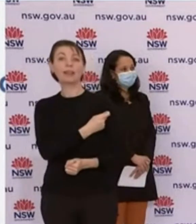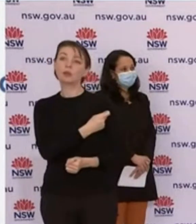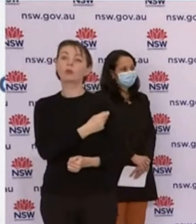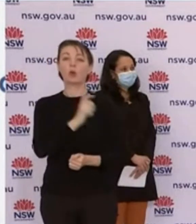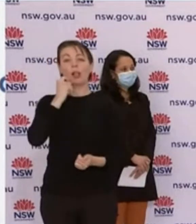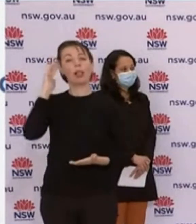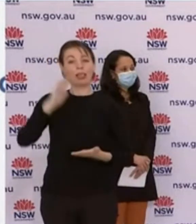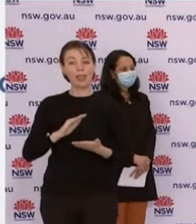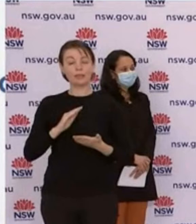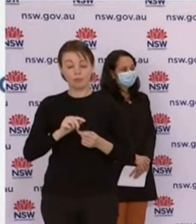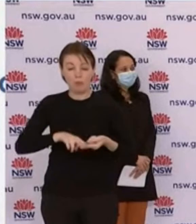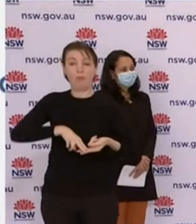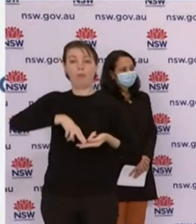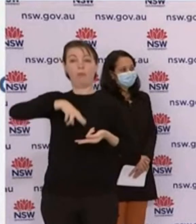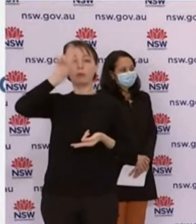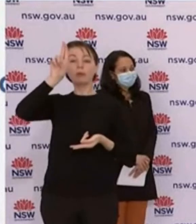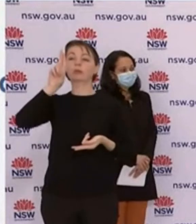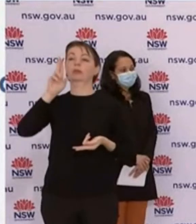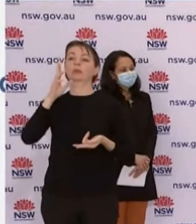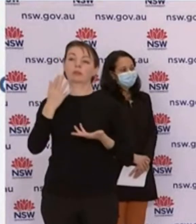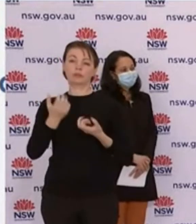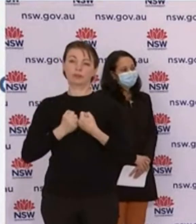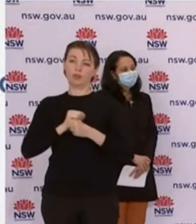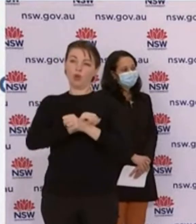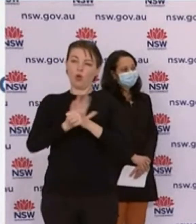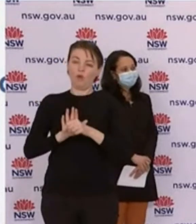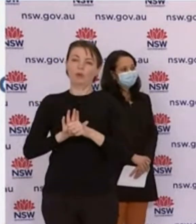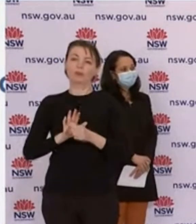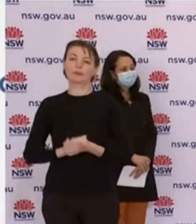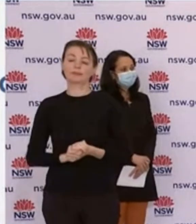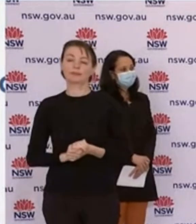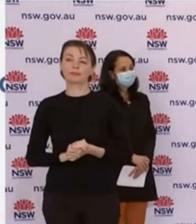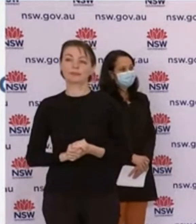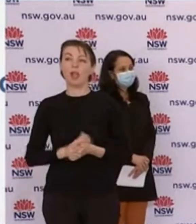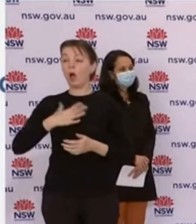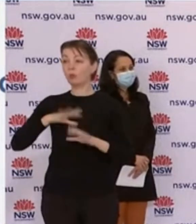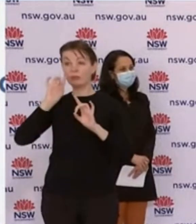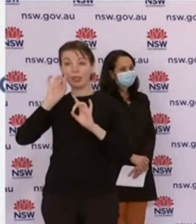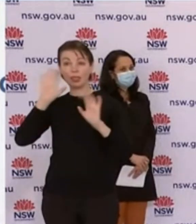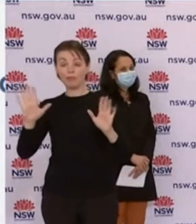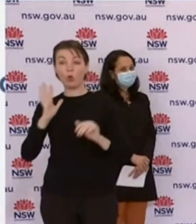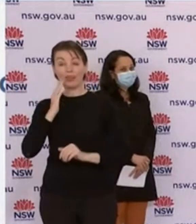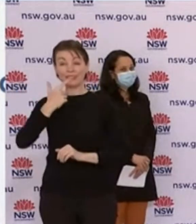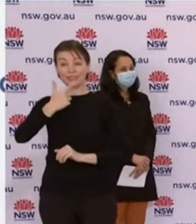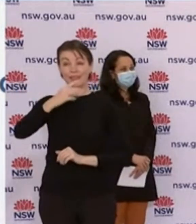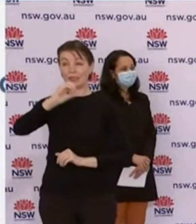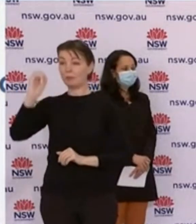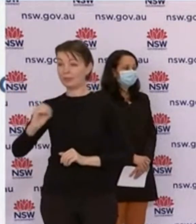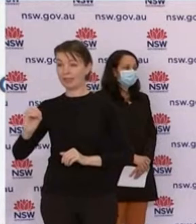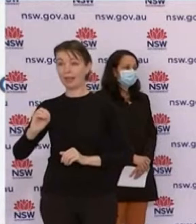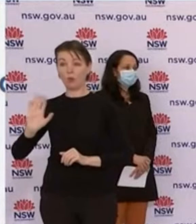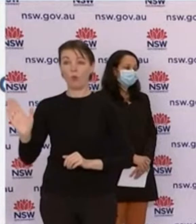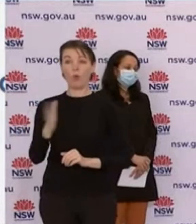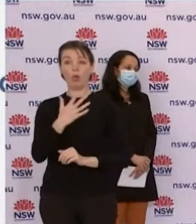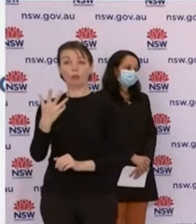a jump in cases once you do 70% double dose. So there's no doubt, can I make it perfectly clear, at 70% double dose, all of us will